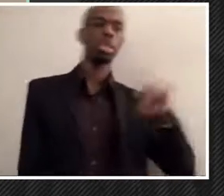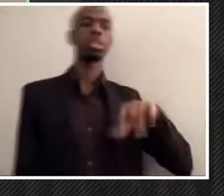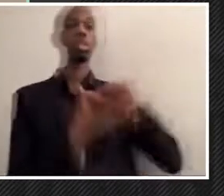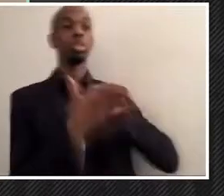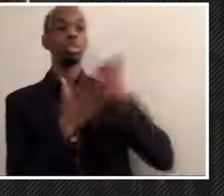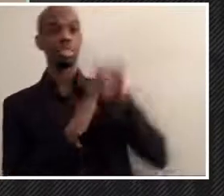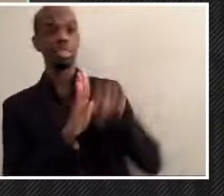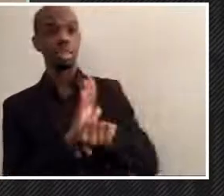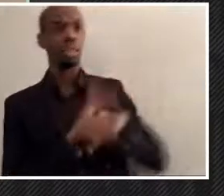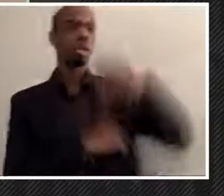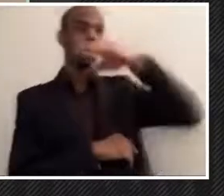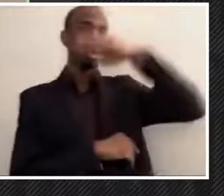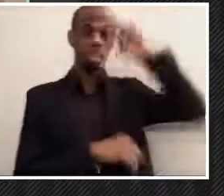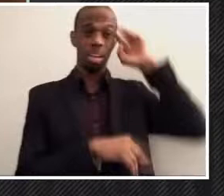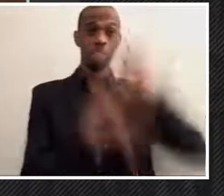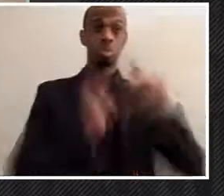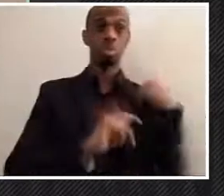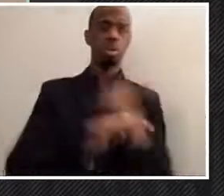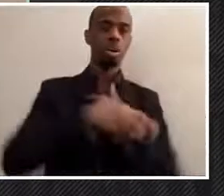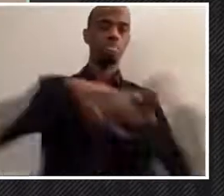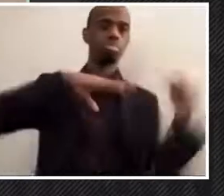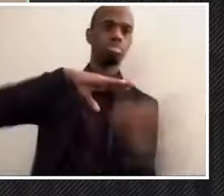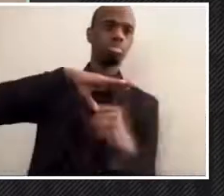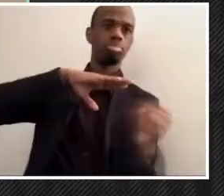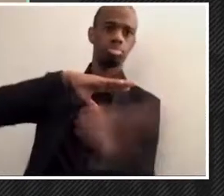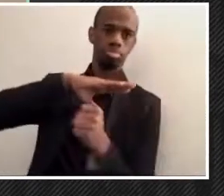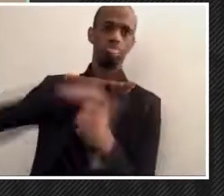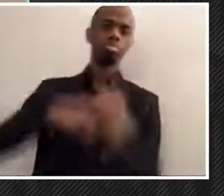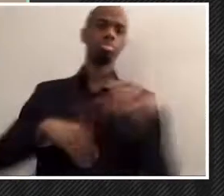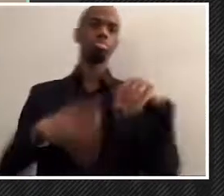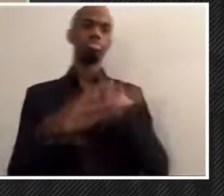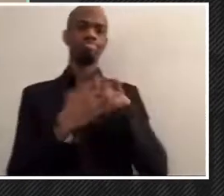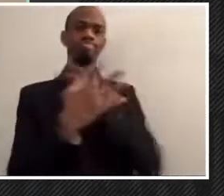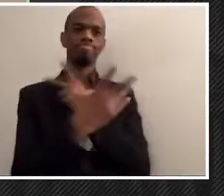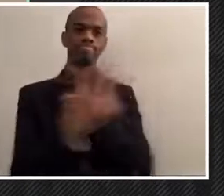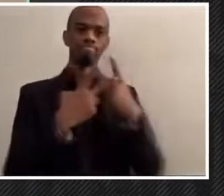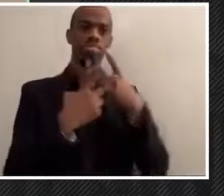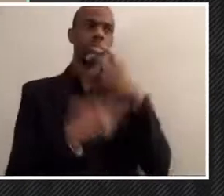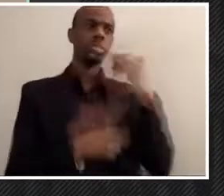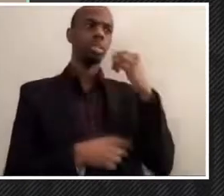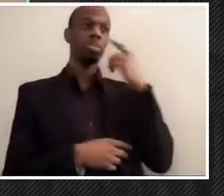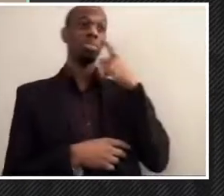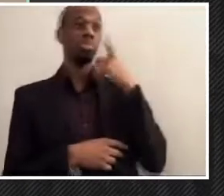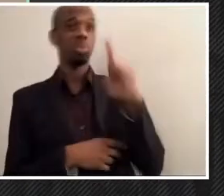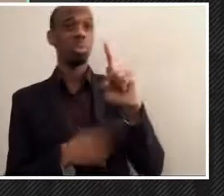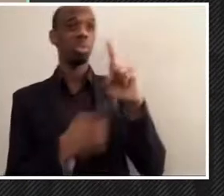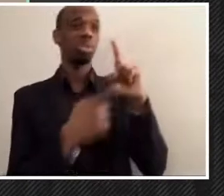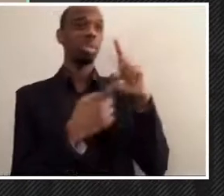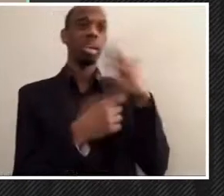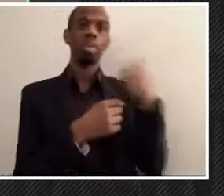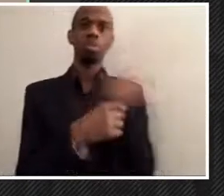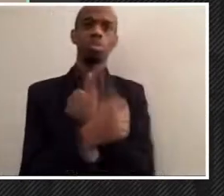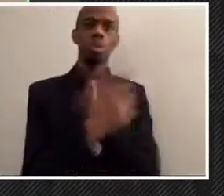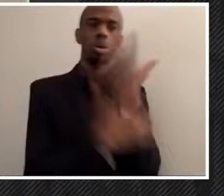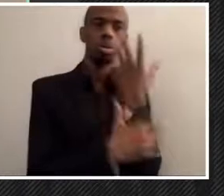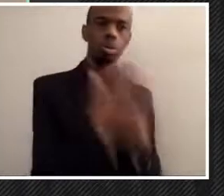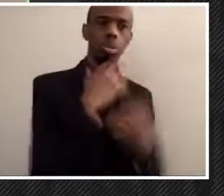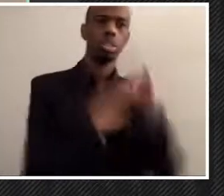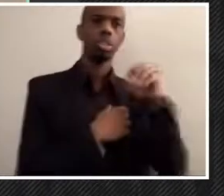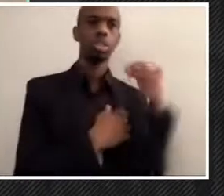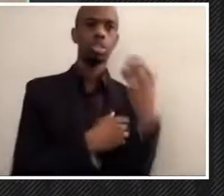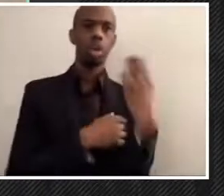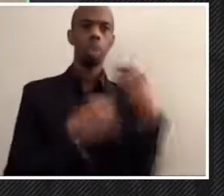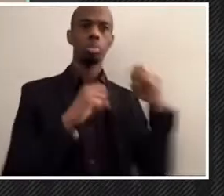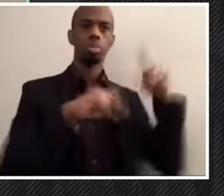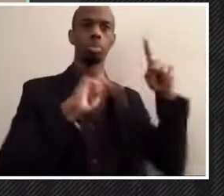and then funneled upstate to fuel for some rural communities' job opportunities. But we very rarely talk about,